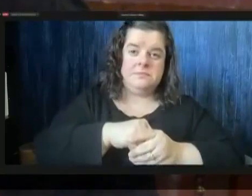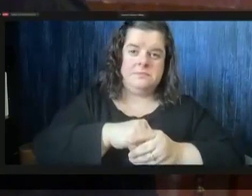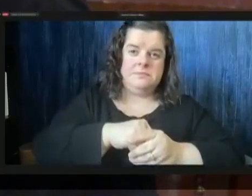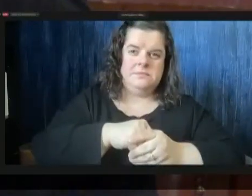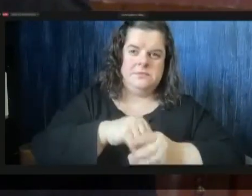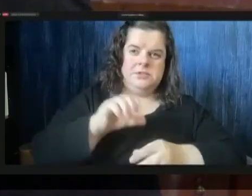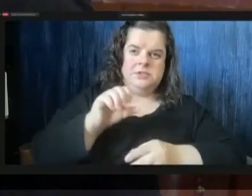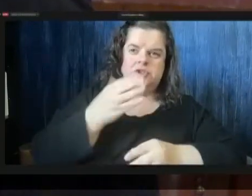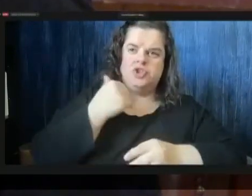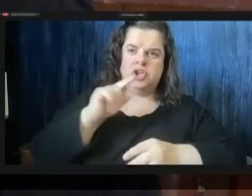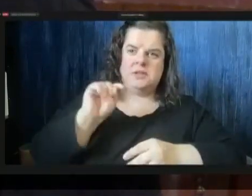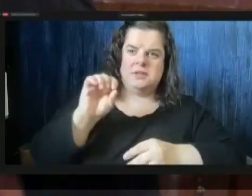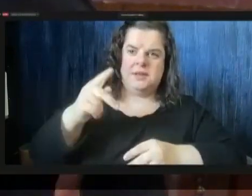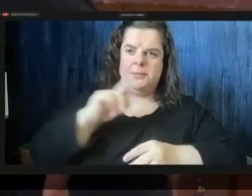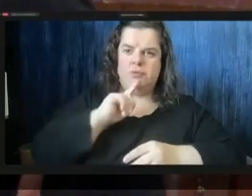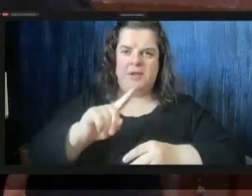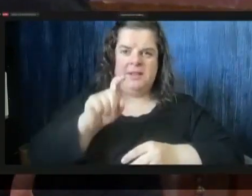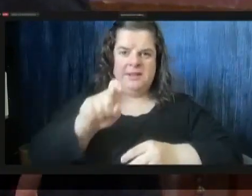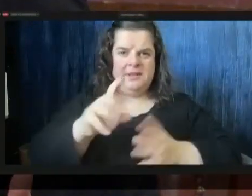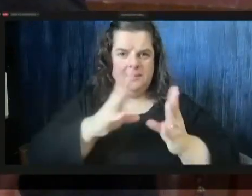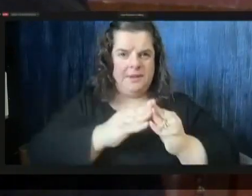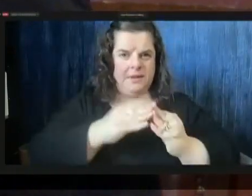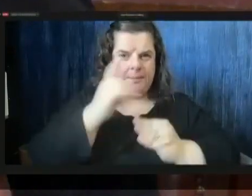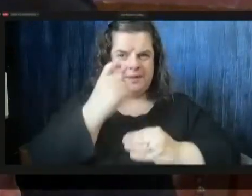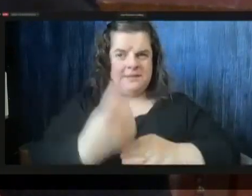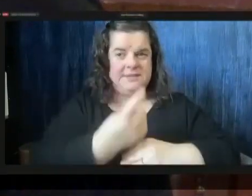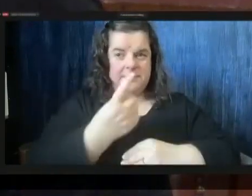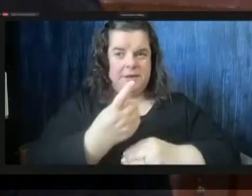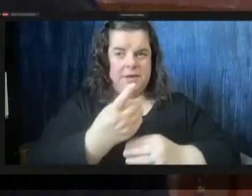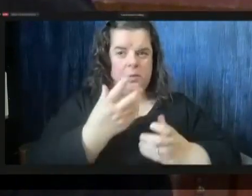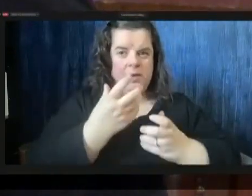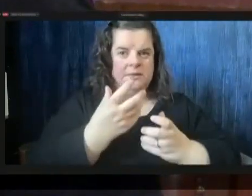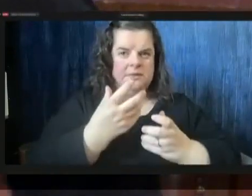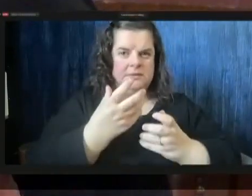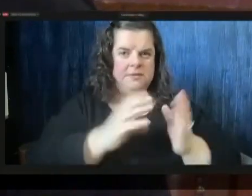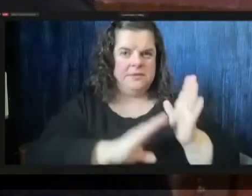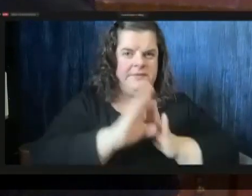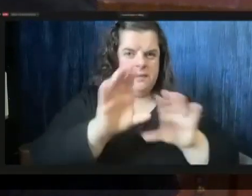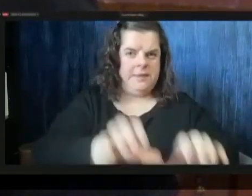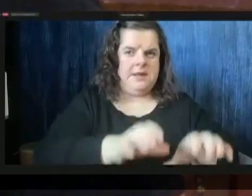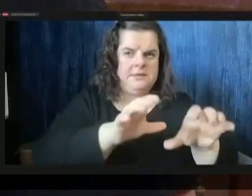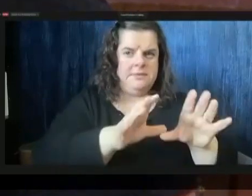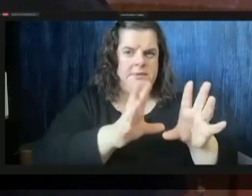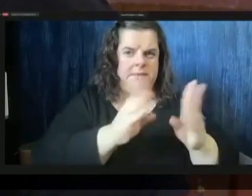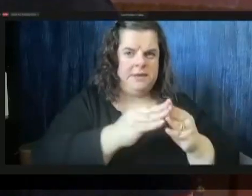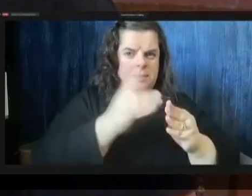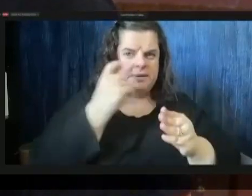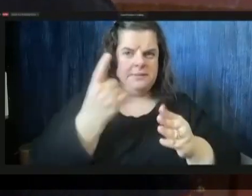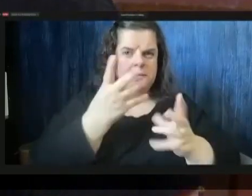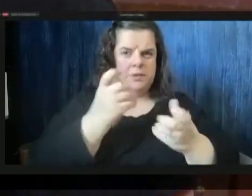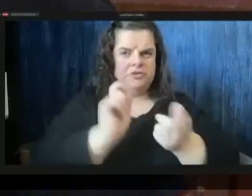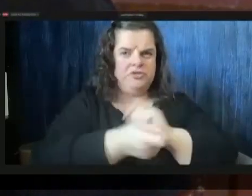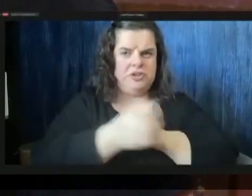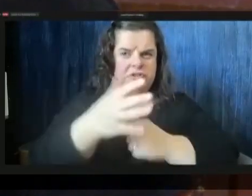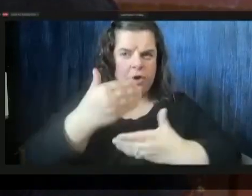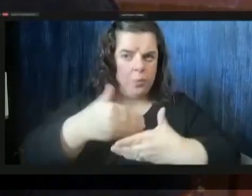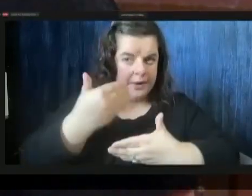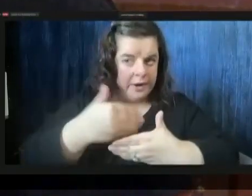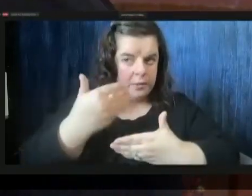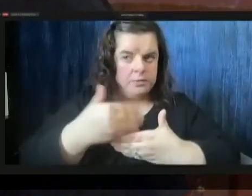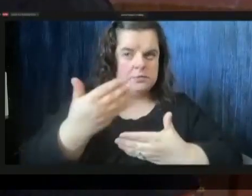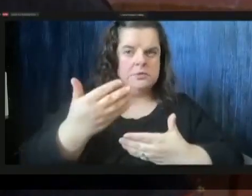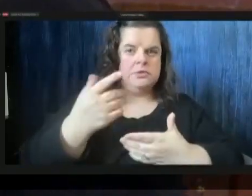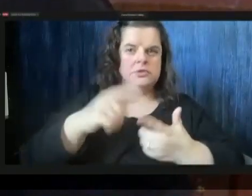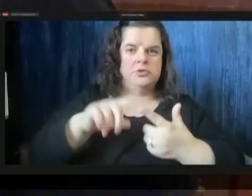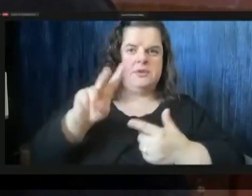Sugartop really need a meeting because somebody really need a development activities meeting because somebody wants to change their windows to you know, vinyl